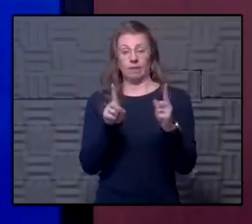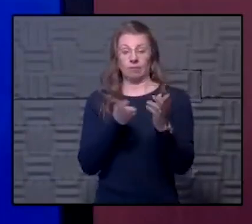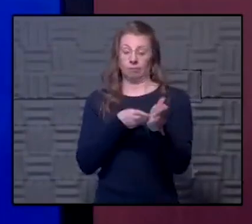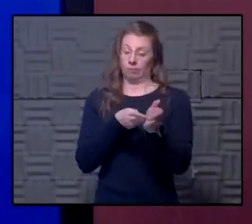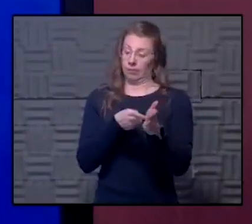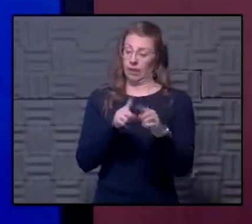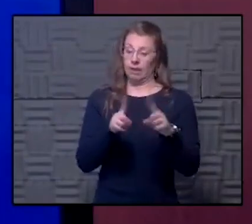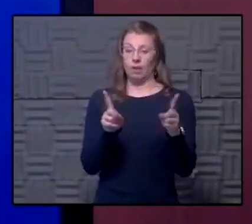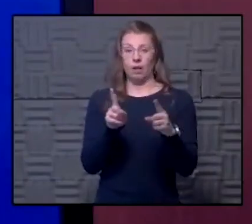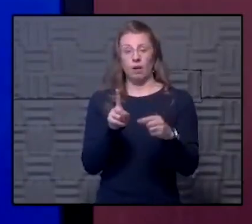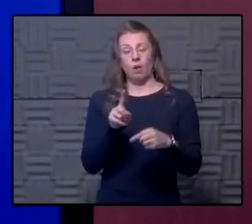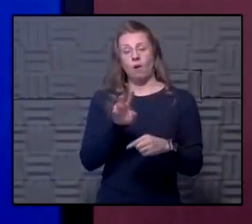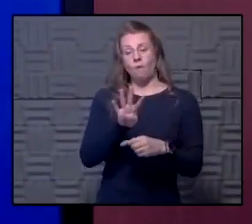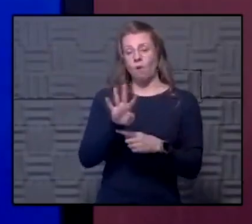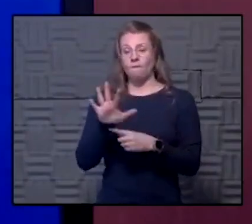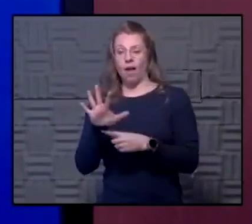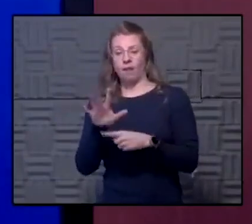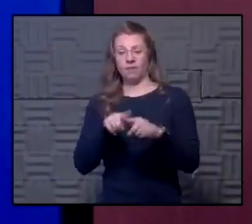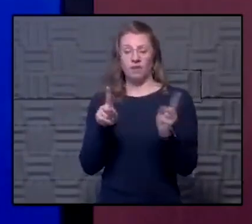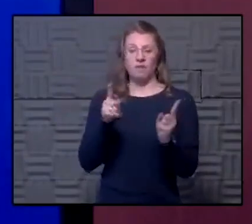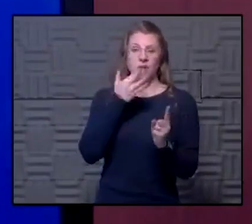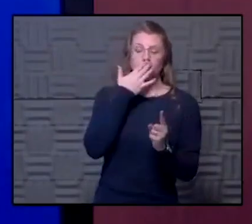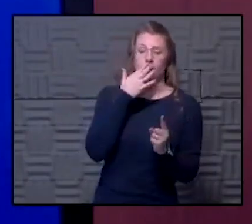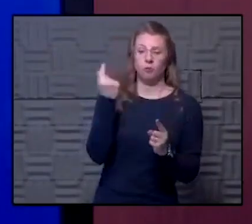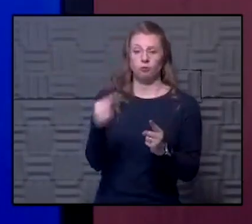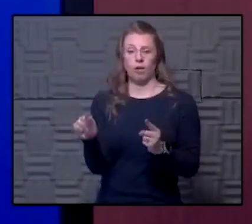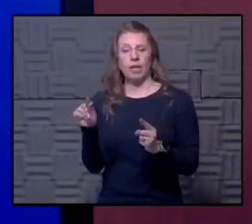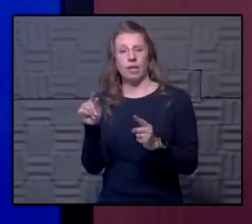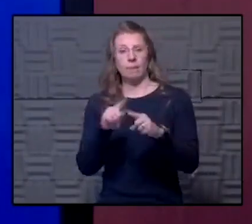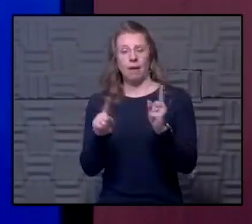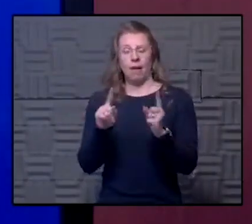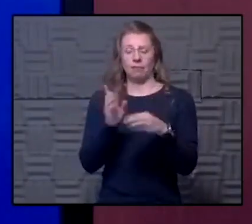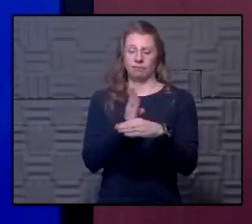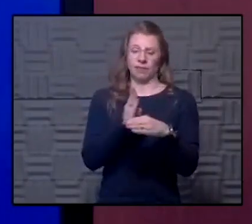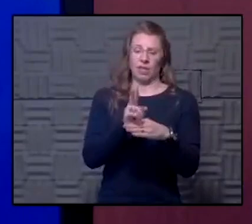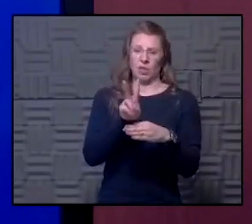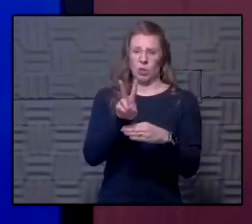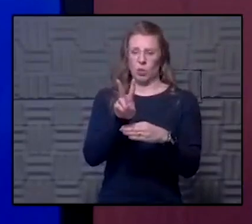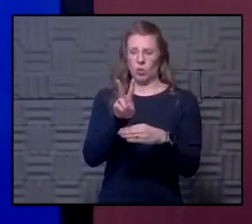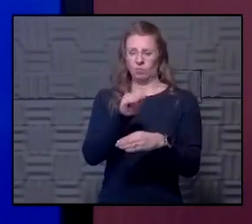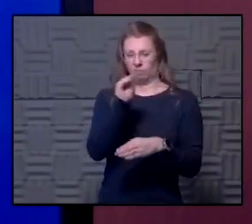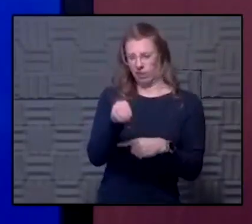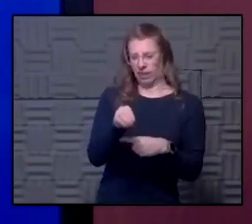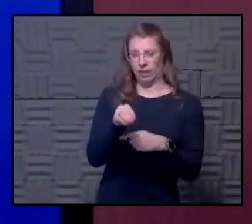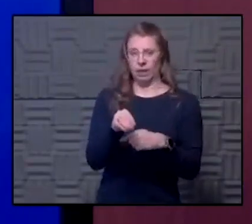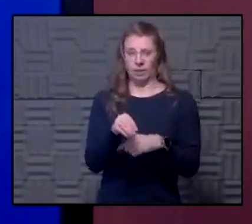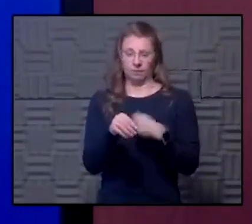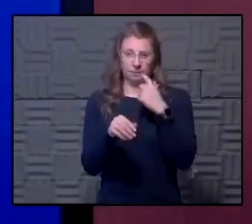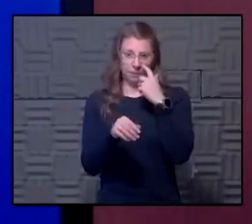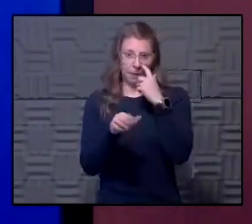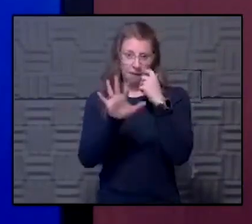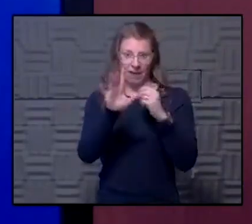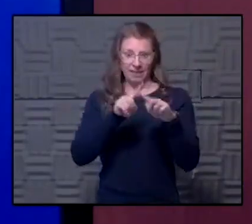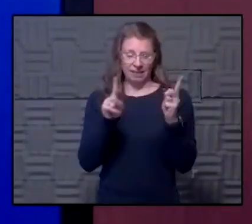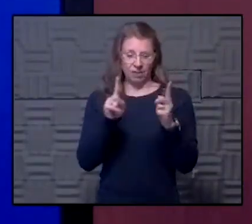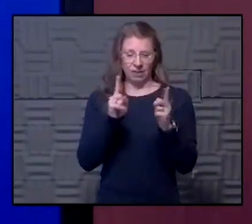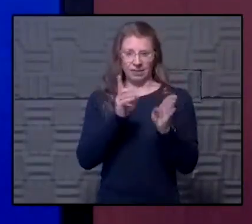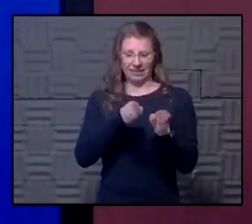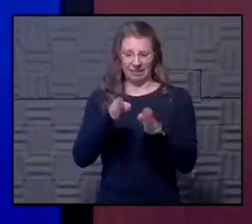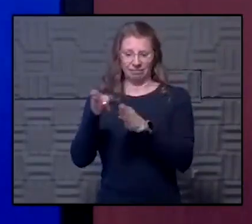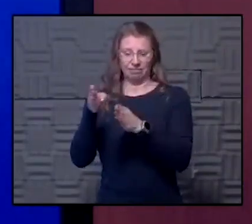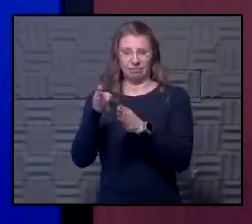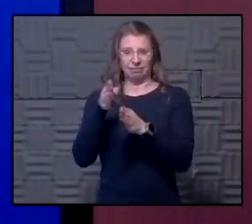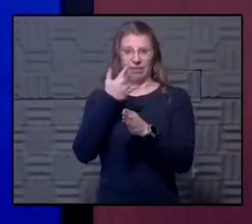though they have 4 or 5 shades of green, the difference is less than 2 percentage points. Between 8.5% and 10% goes 5 different steps of color. And